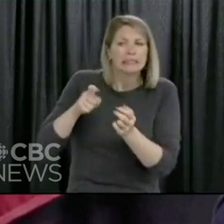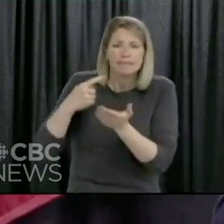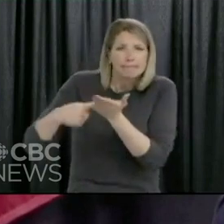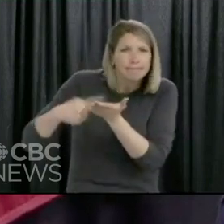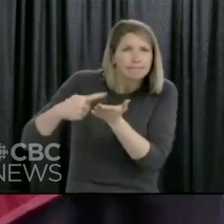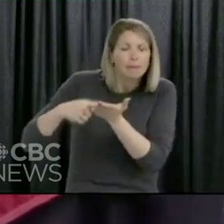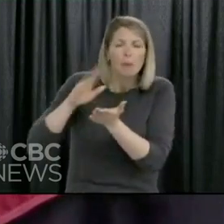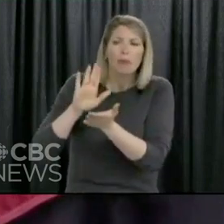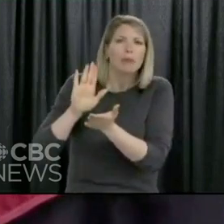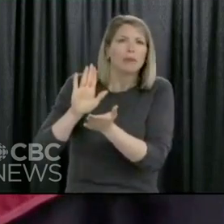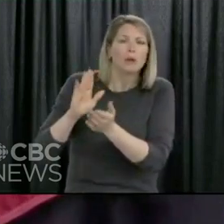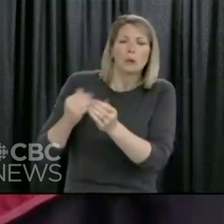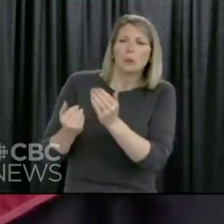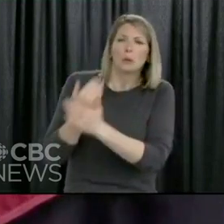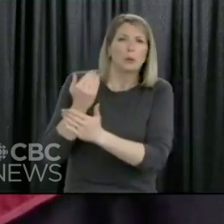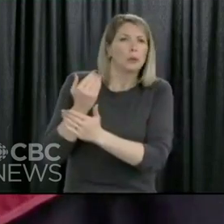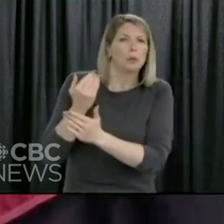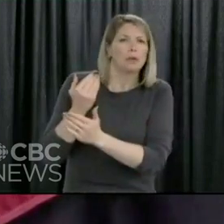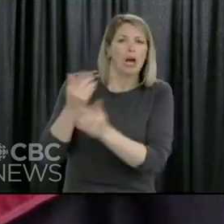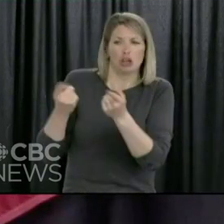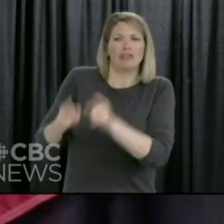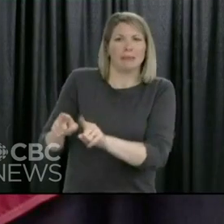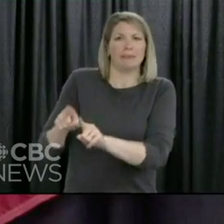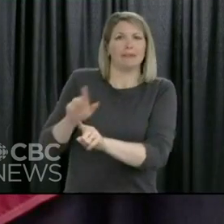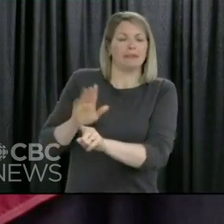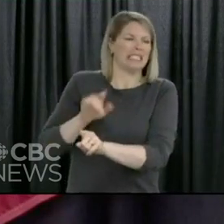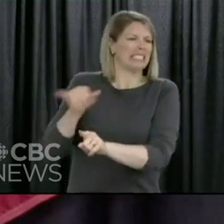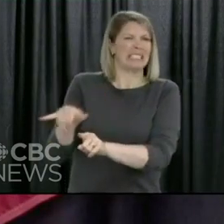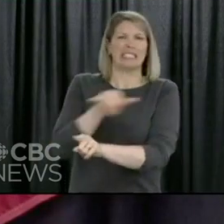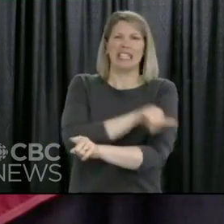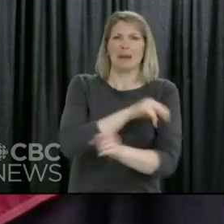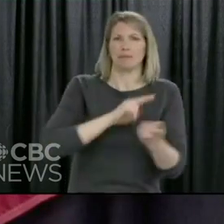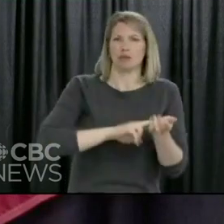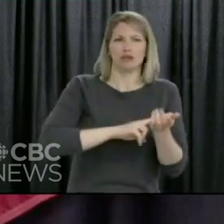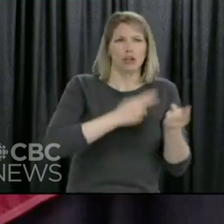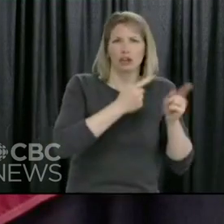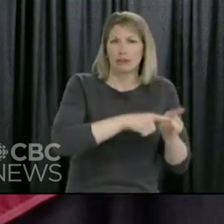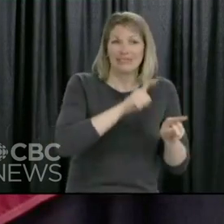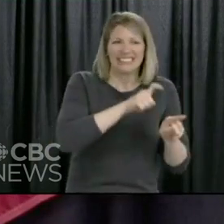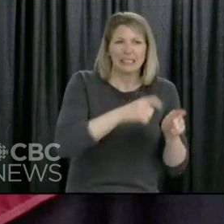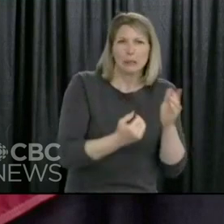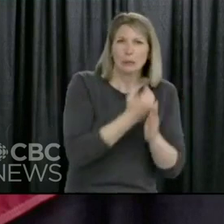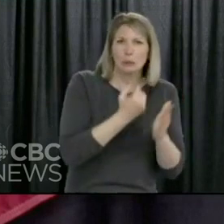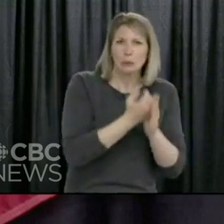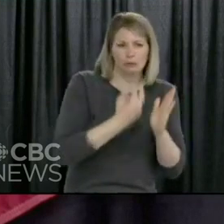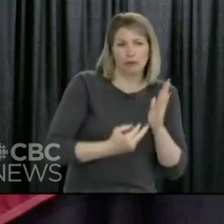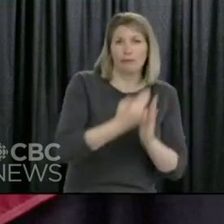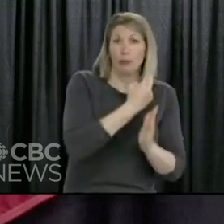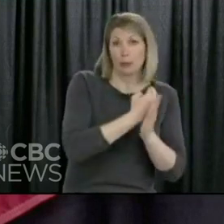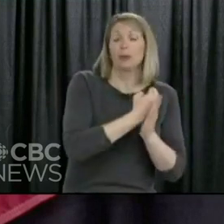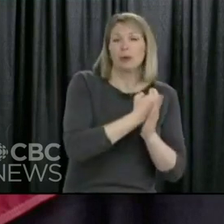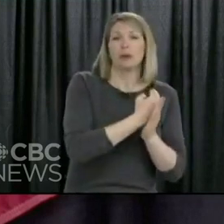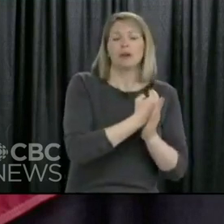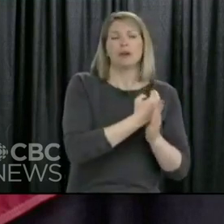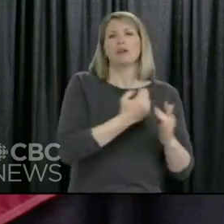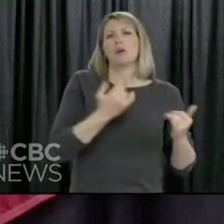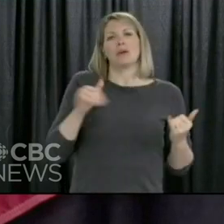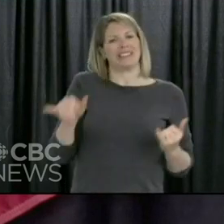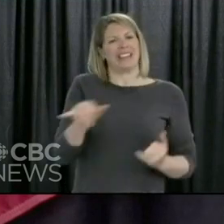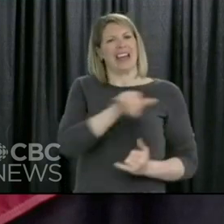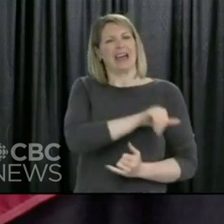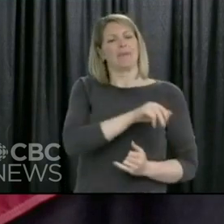with most of their bargaining units. The Nurses Union had some real good discussions, and so therefore there's an agreement on